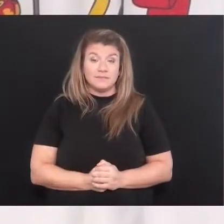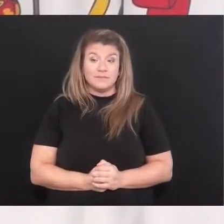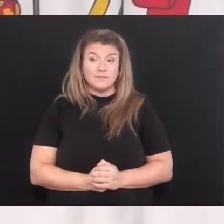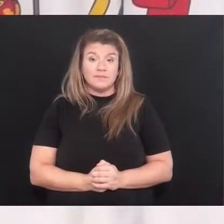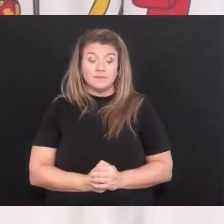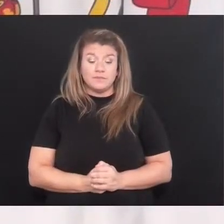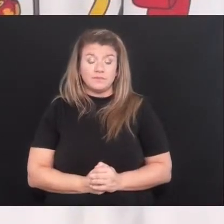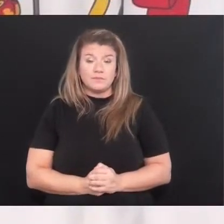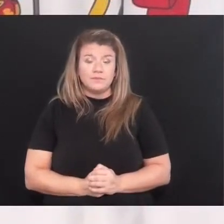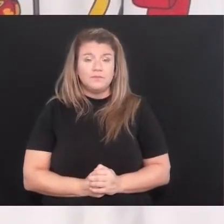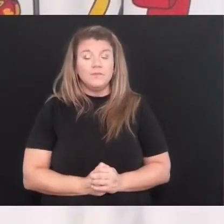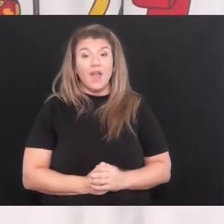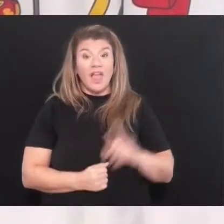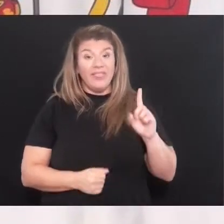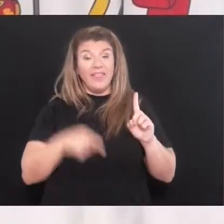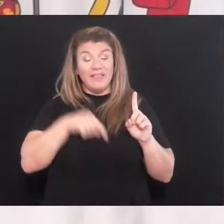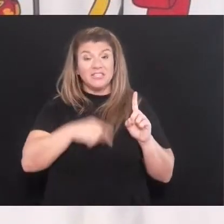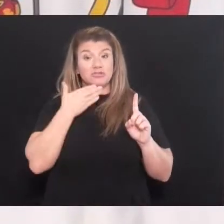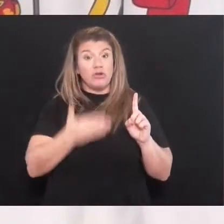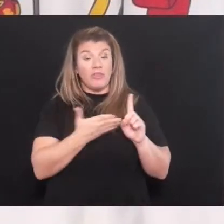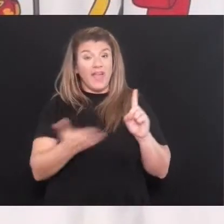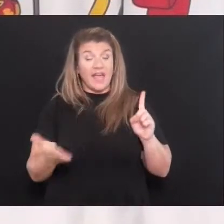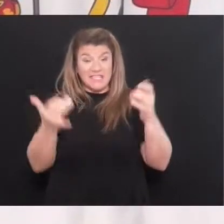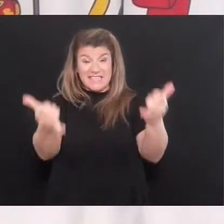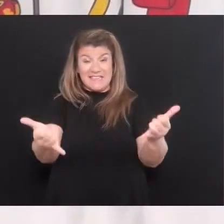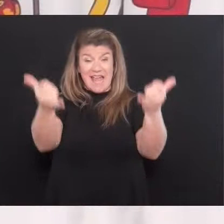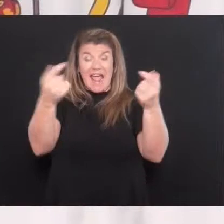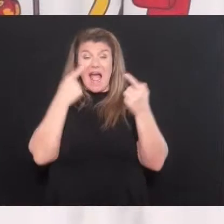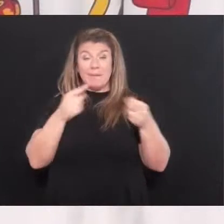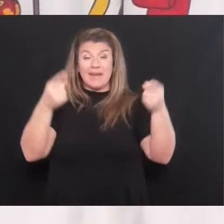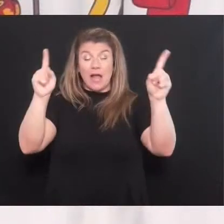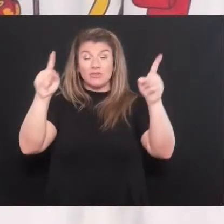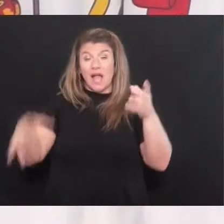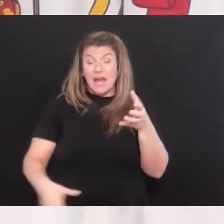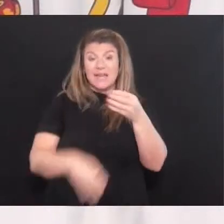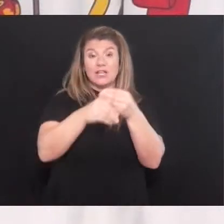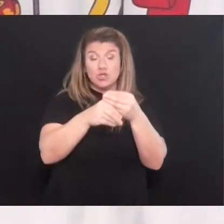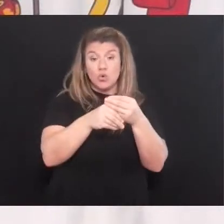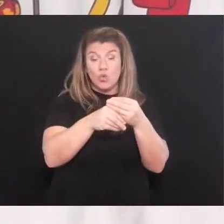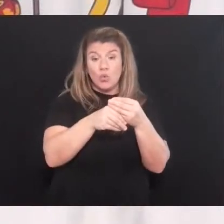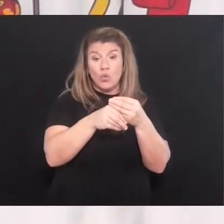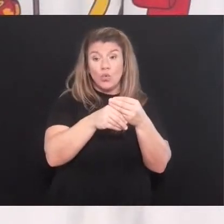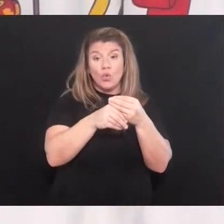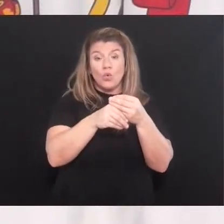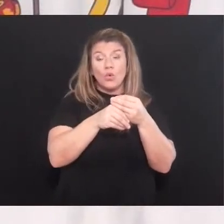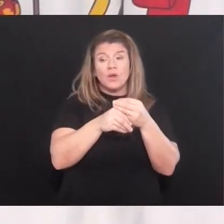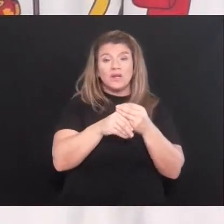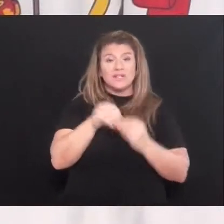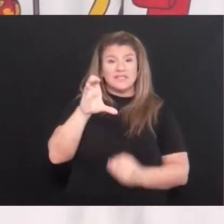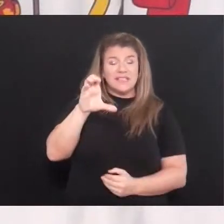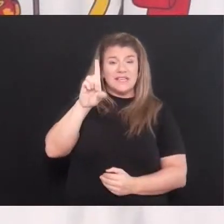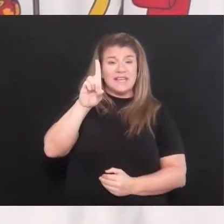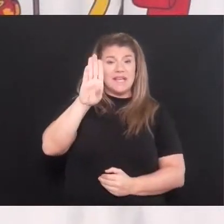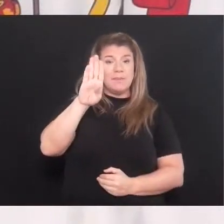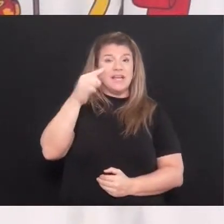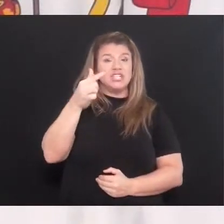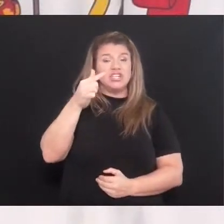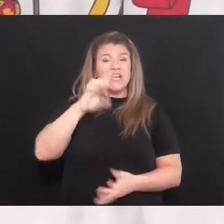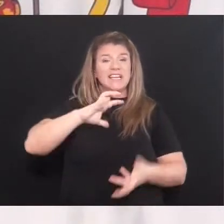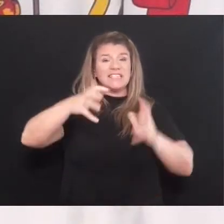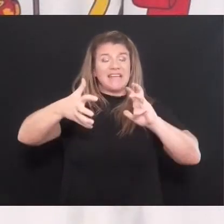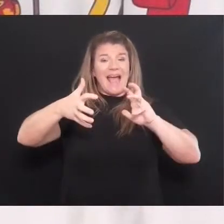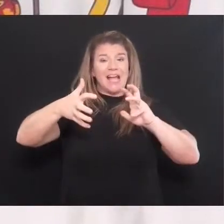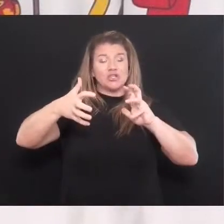It's a really good thing right here. You know, today I'm announcing an additional CDBG Disaster